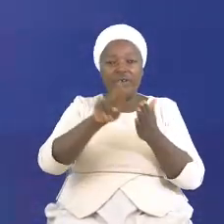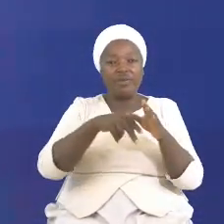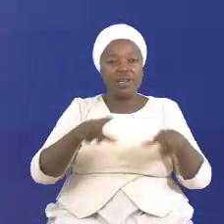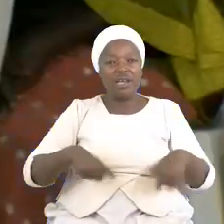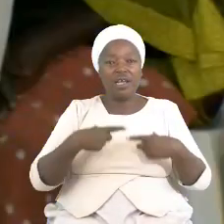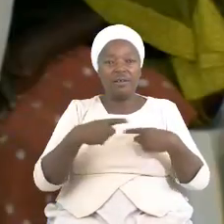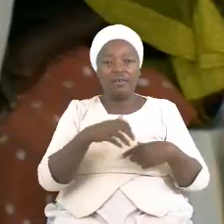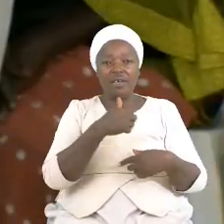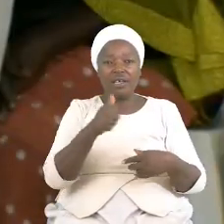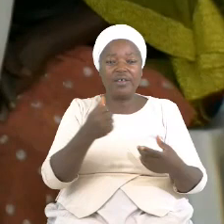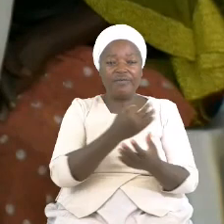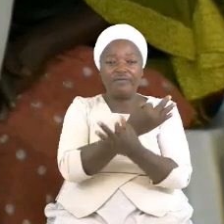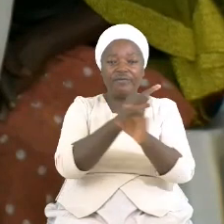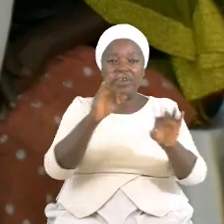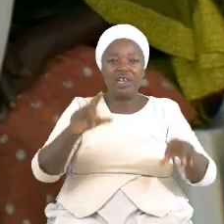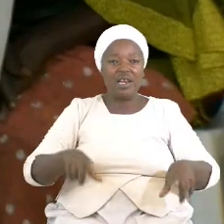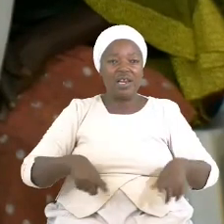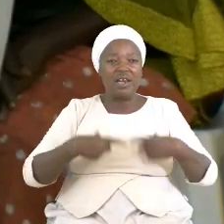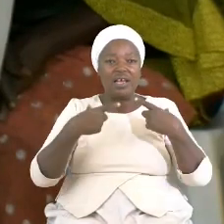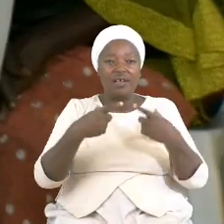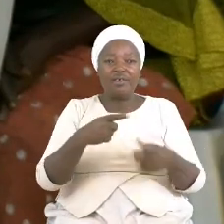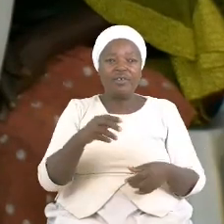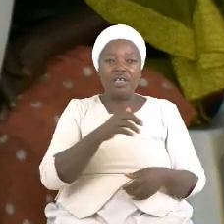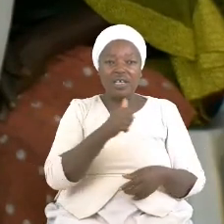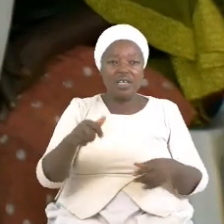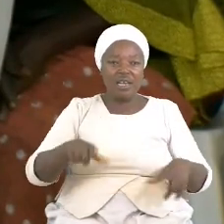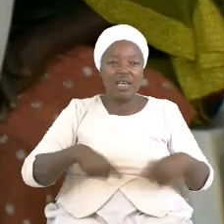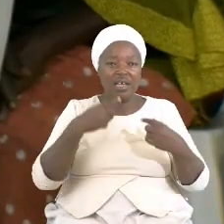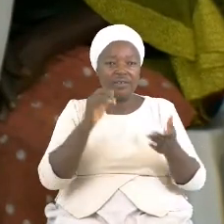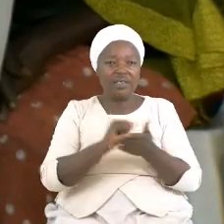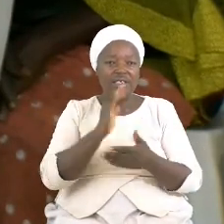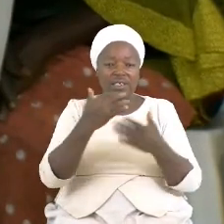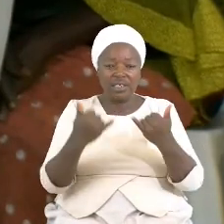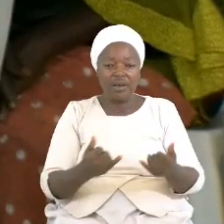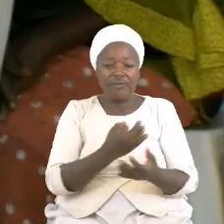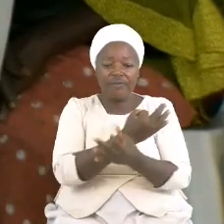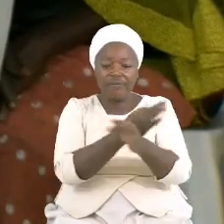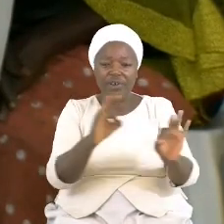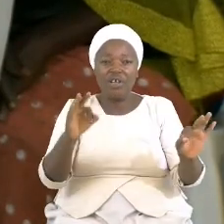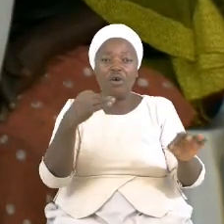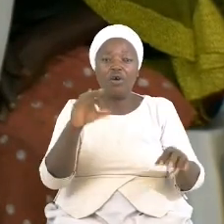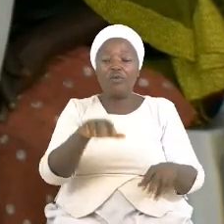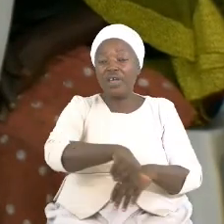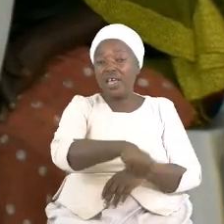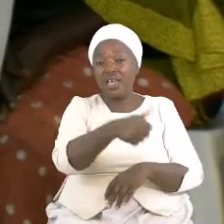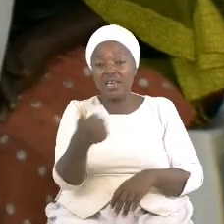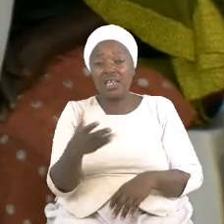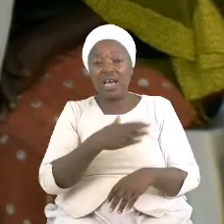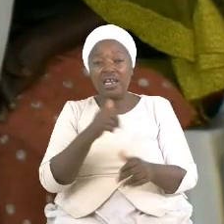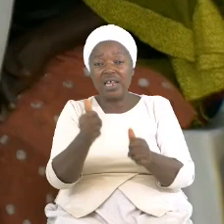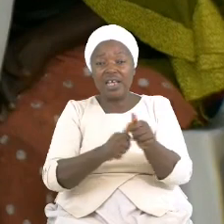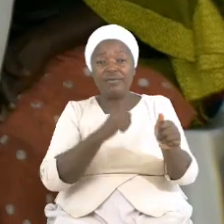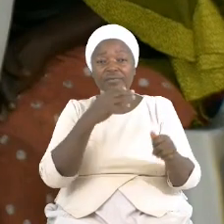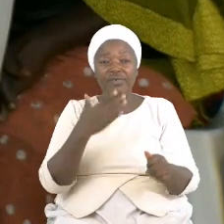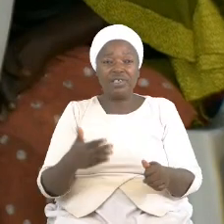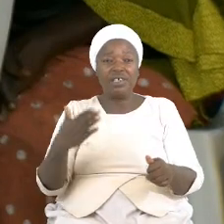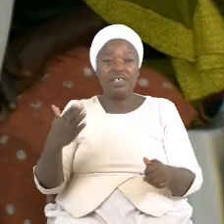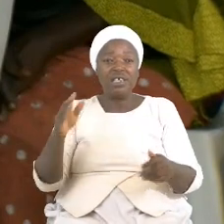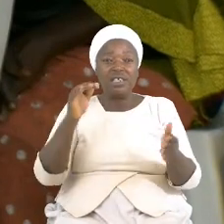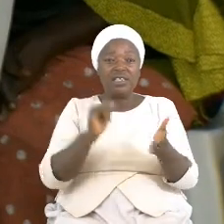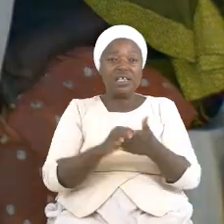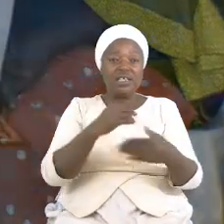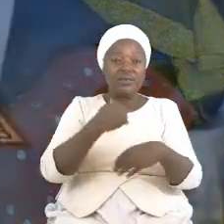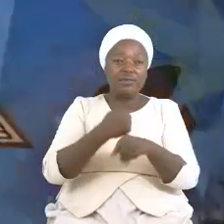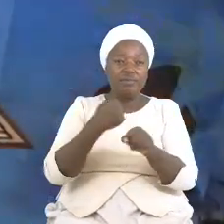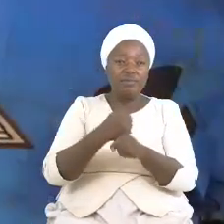freed life, a life that is now free of any and everything that made you a